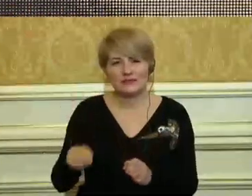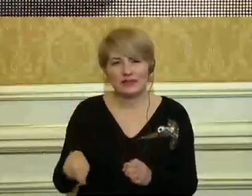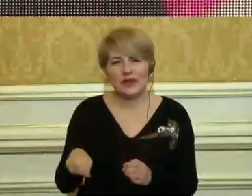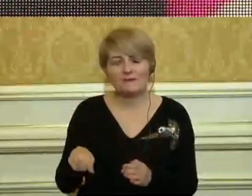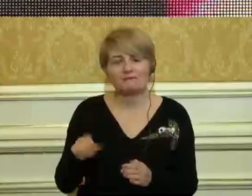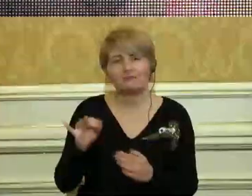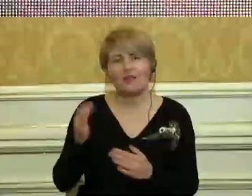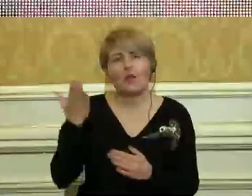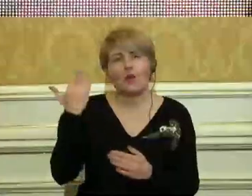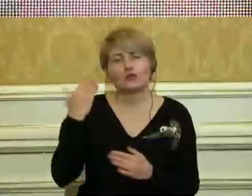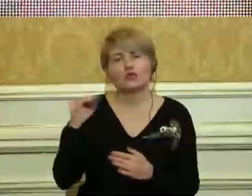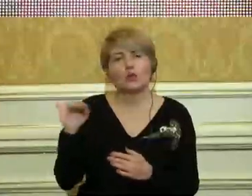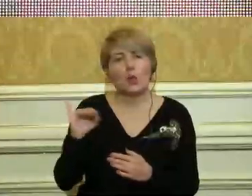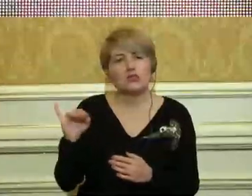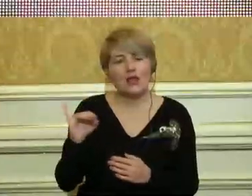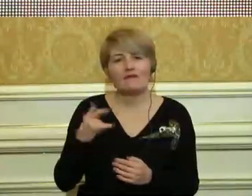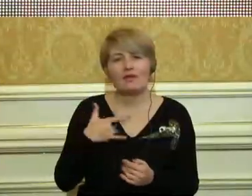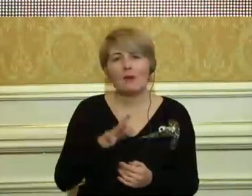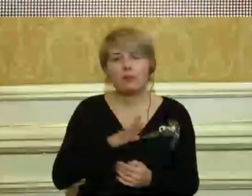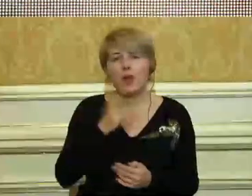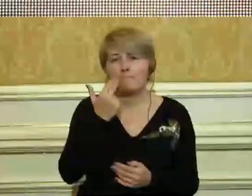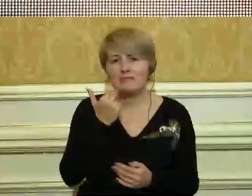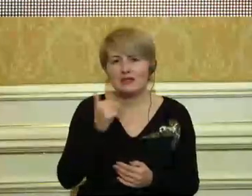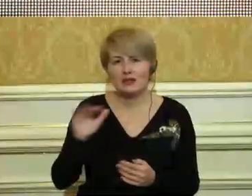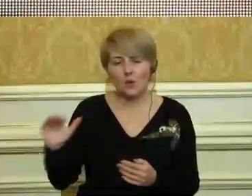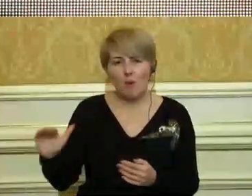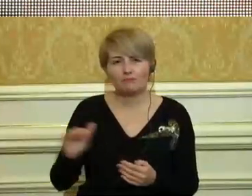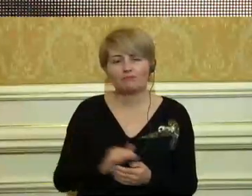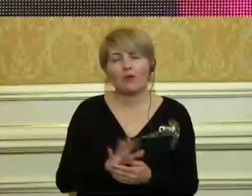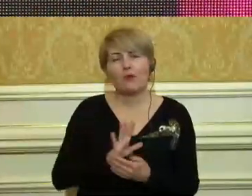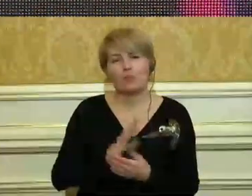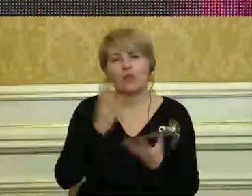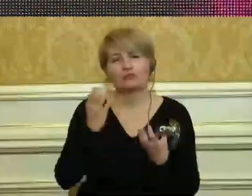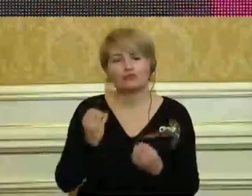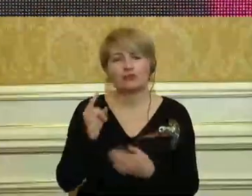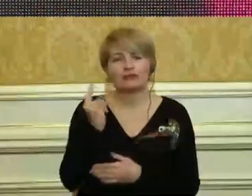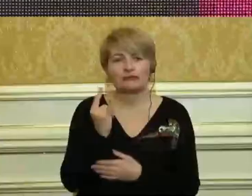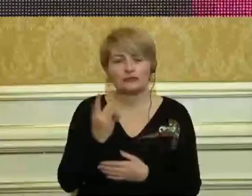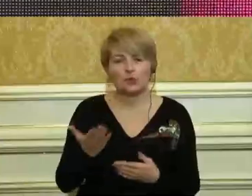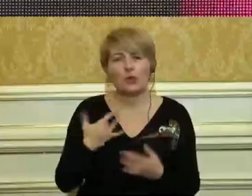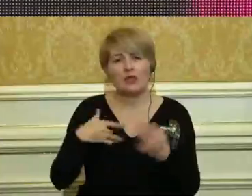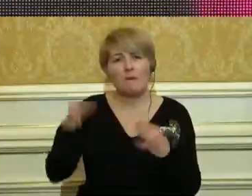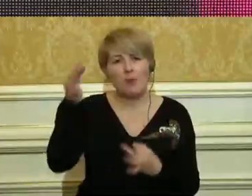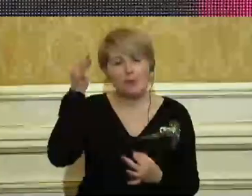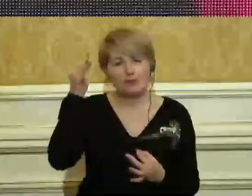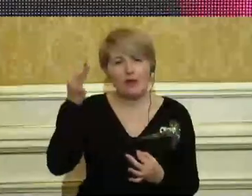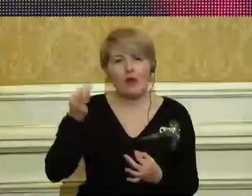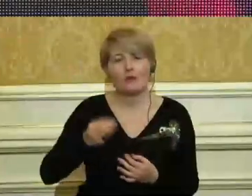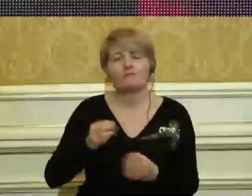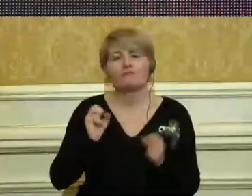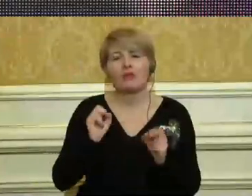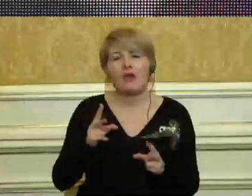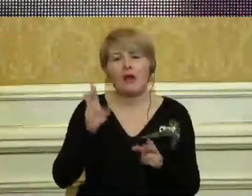I was a teenager. Obviously, I was still a kid, and I remember and I see how the country has gone